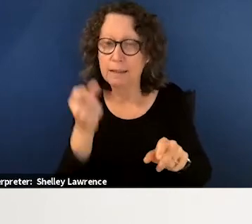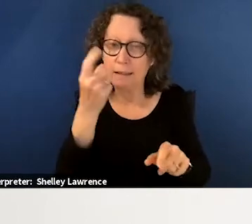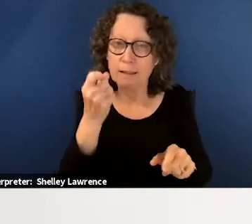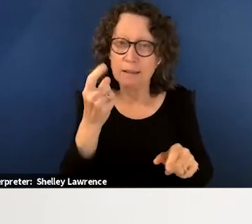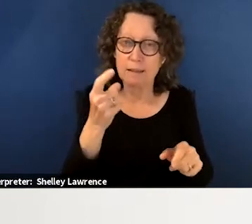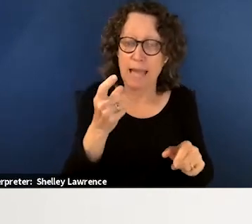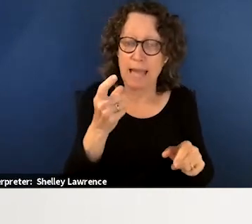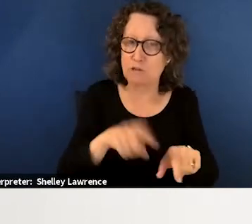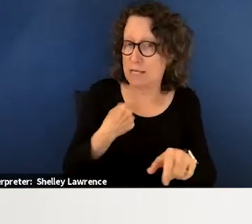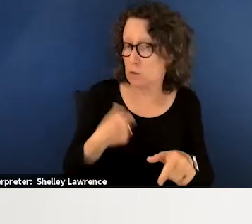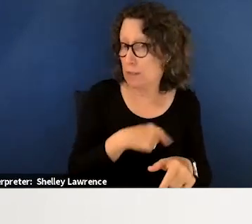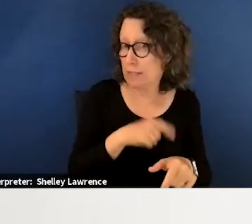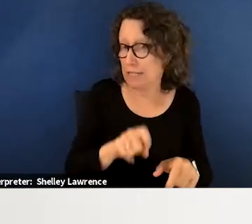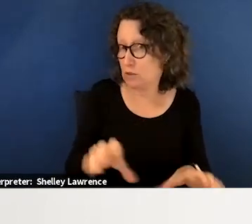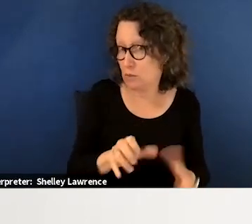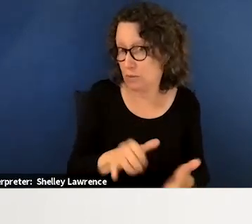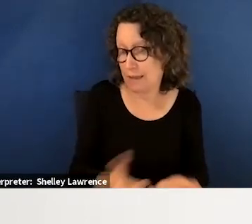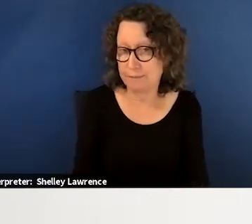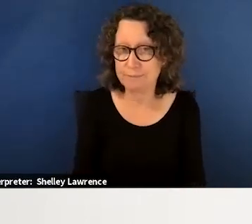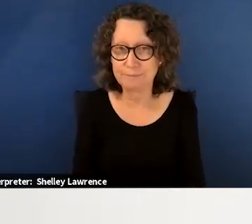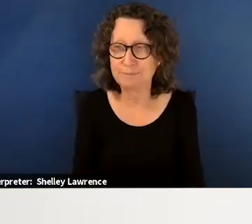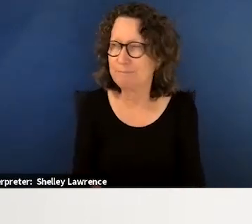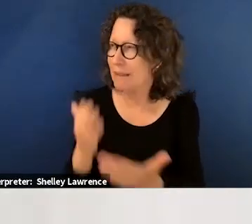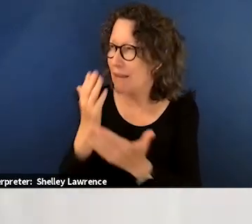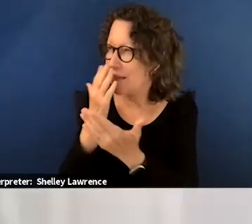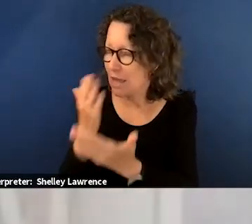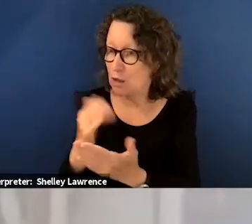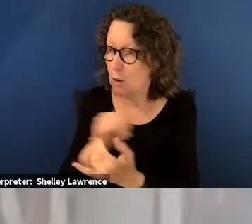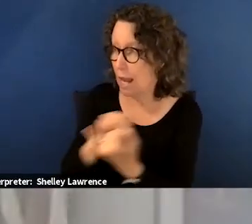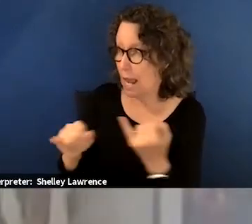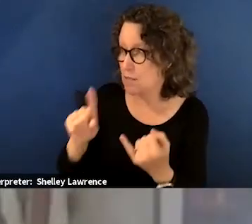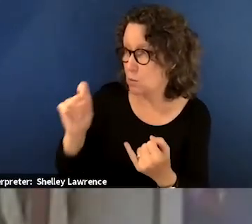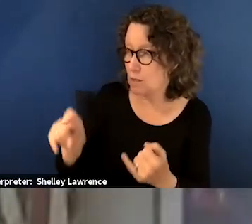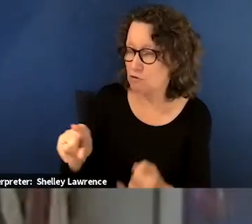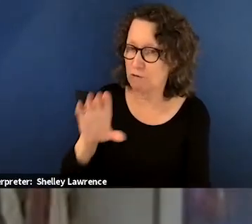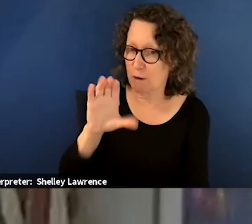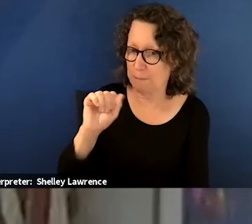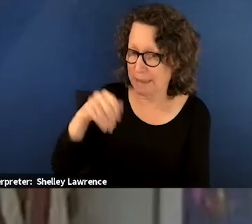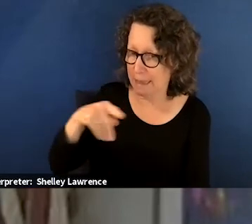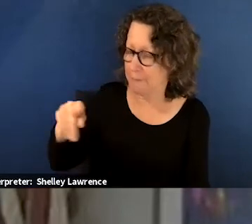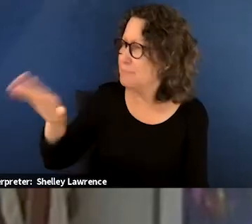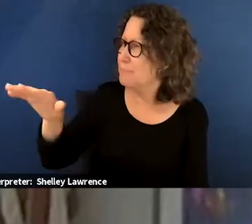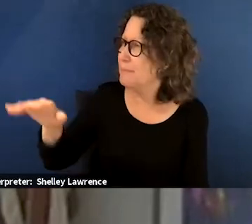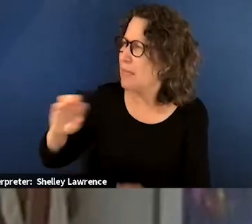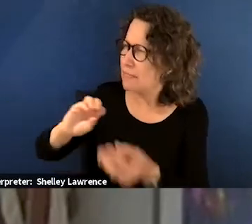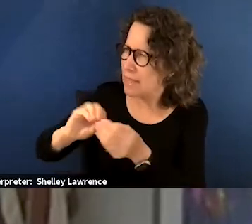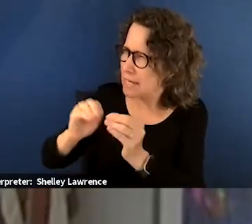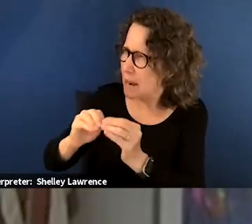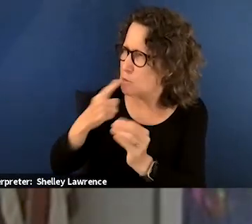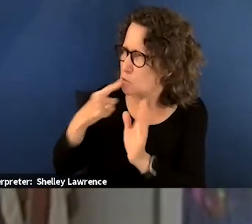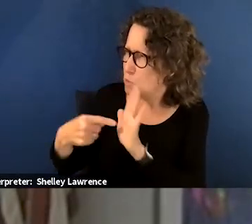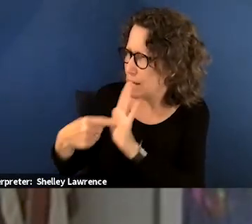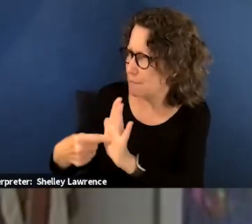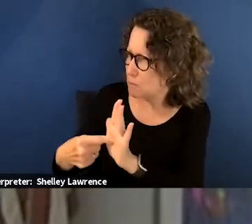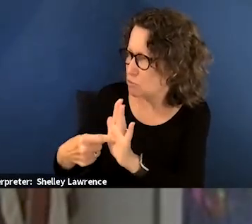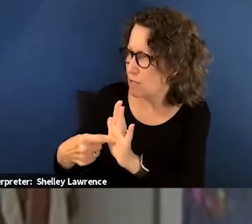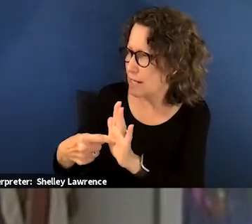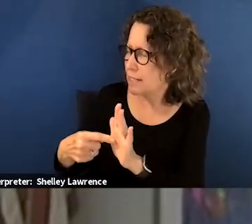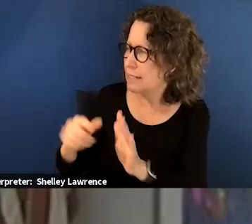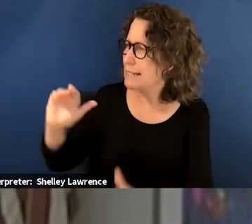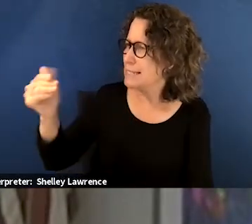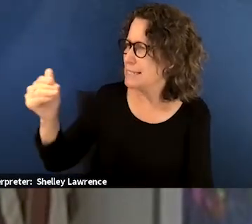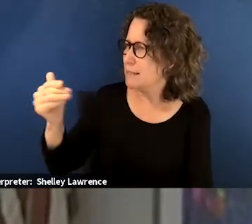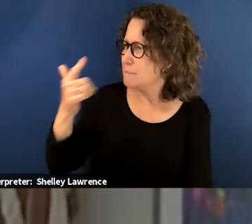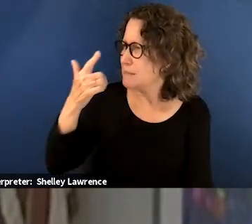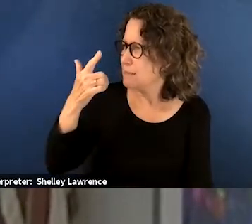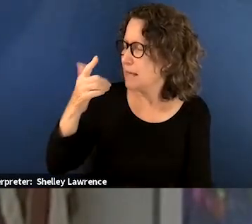to. Thank you. And my last point was just to clarify what the numbers that you demonstrated. It appears as though